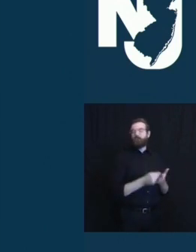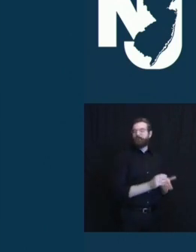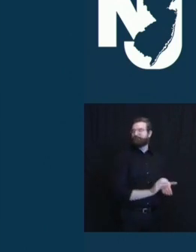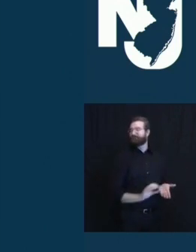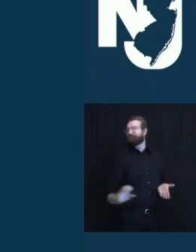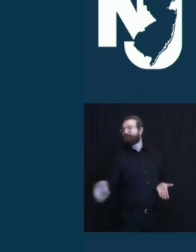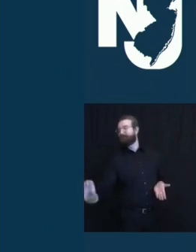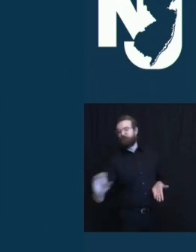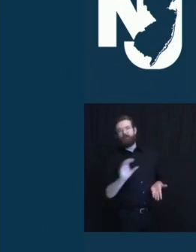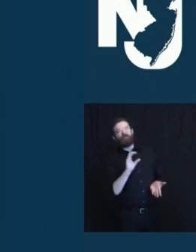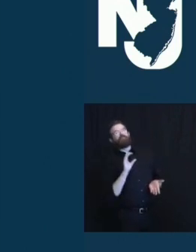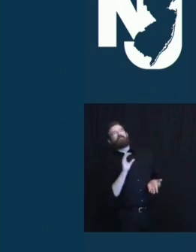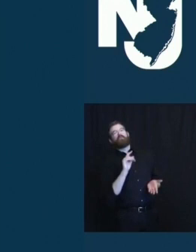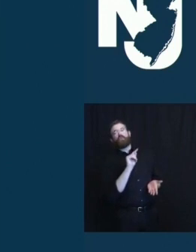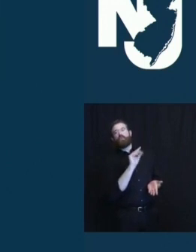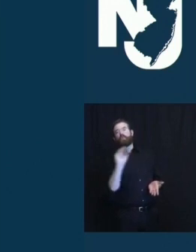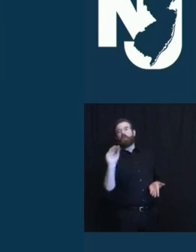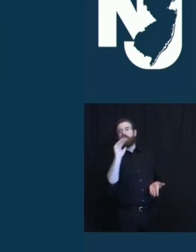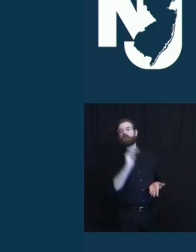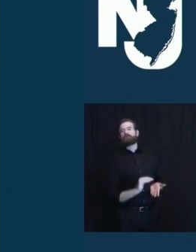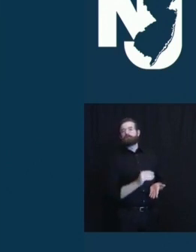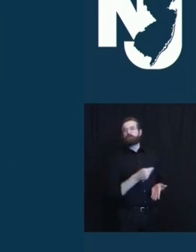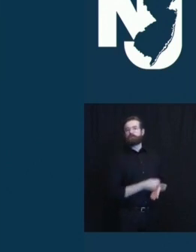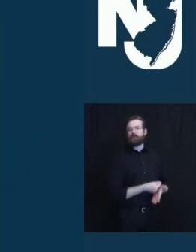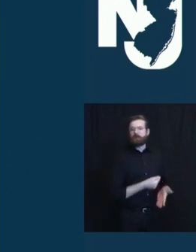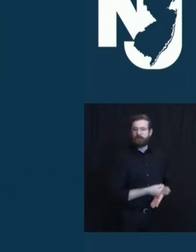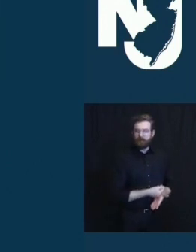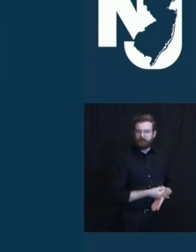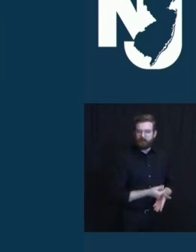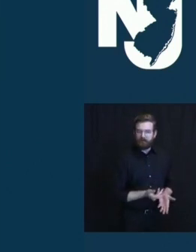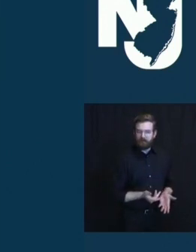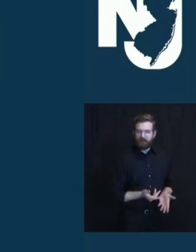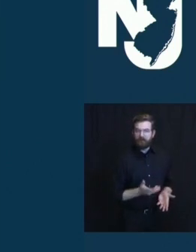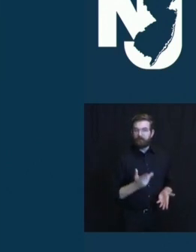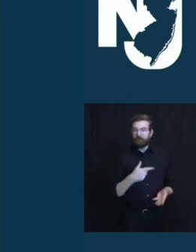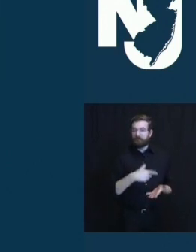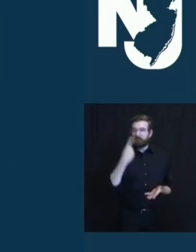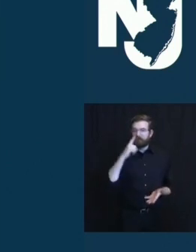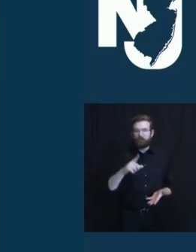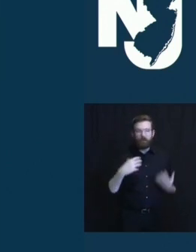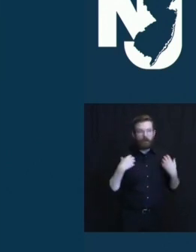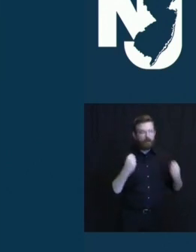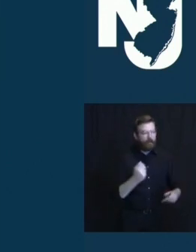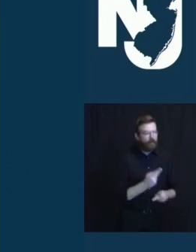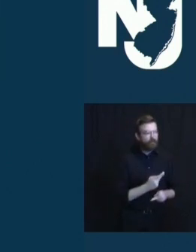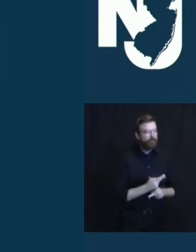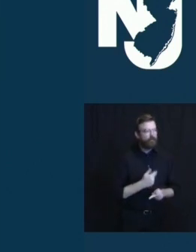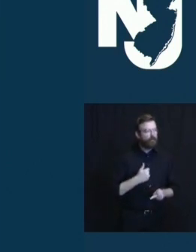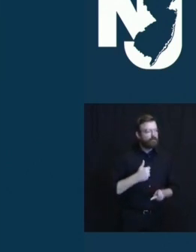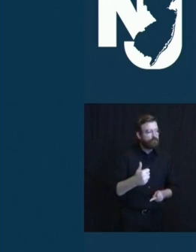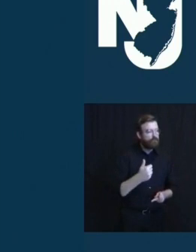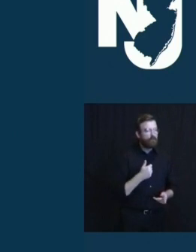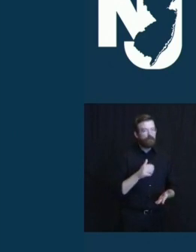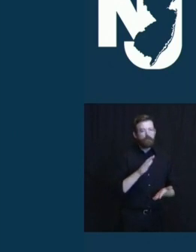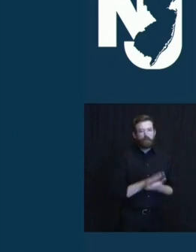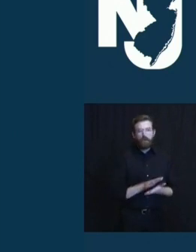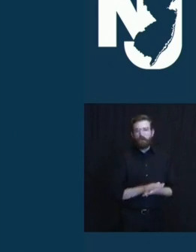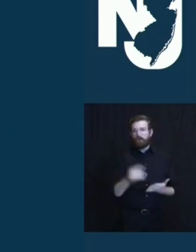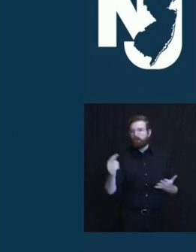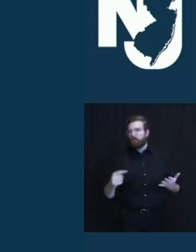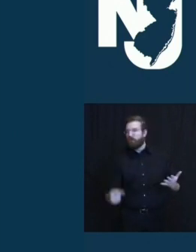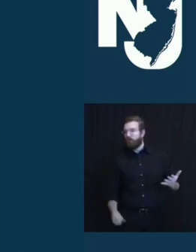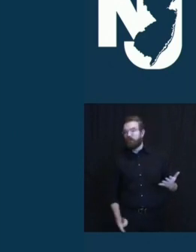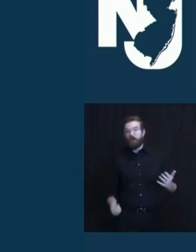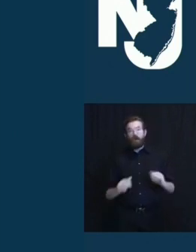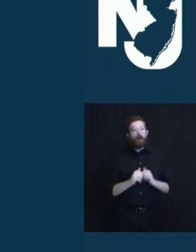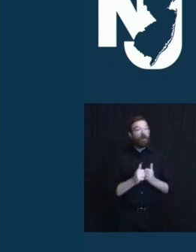our recovery from COVID-19. The census means roughly, you ready for this, $45 billion to our state